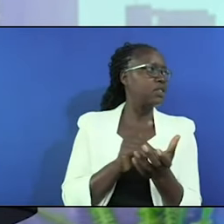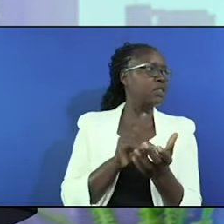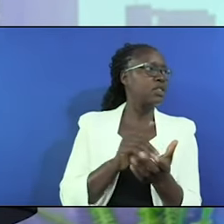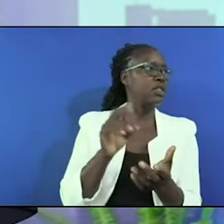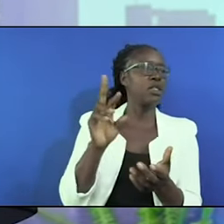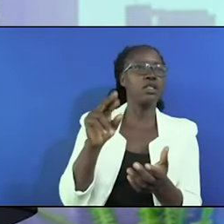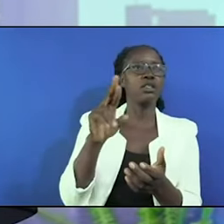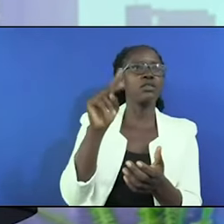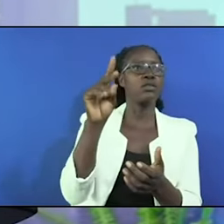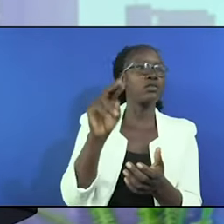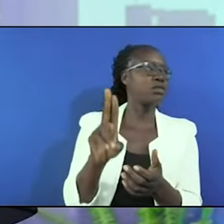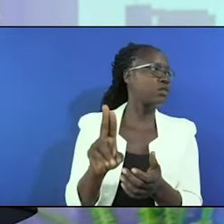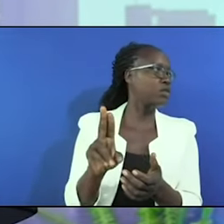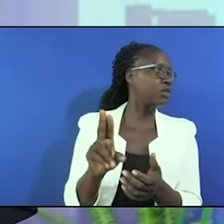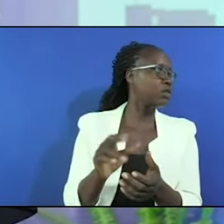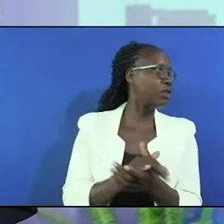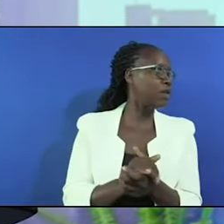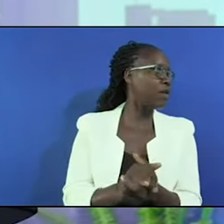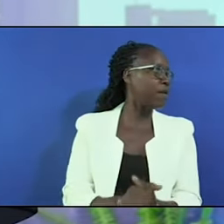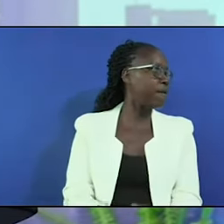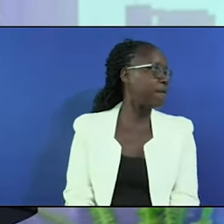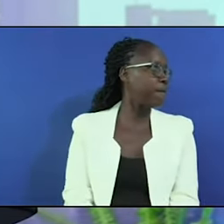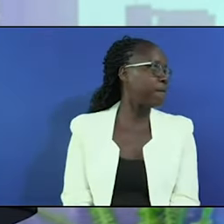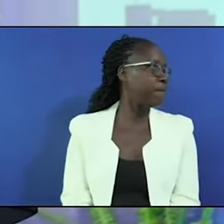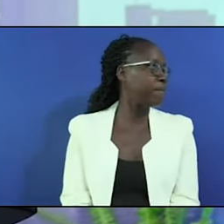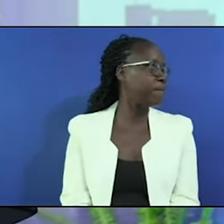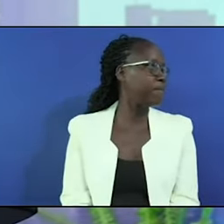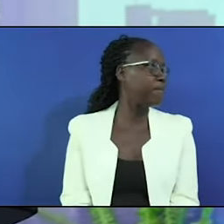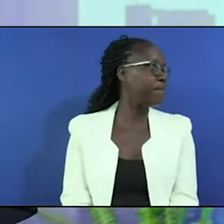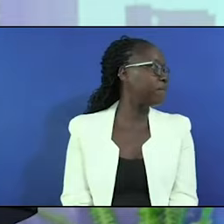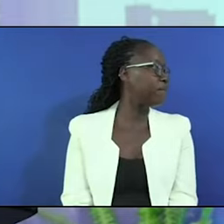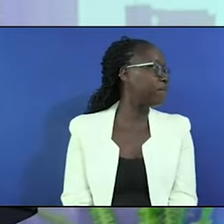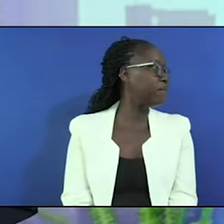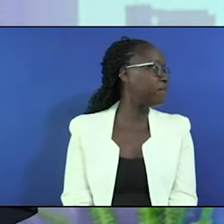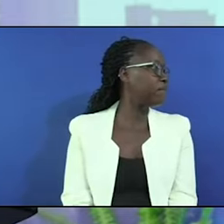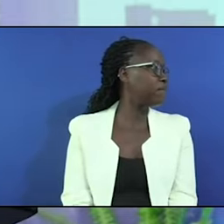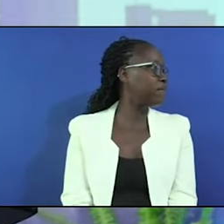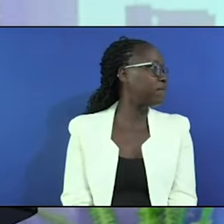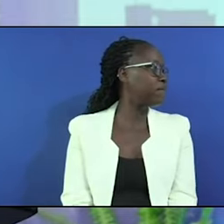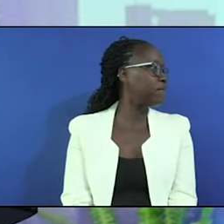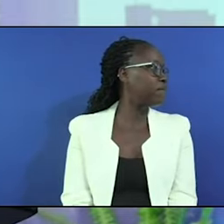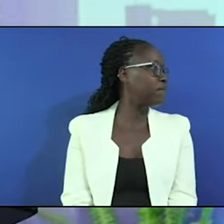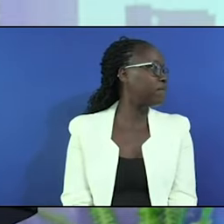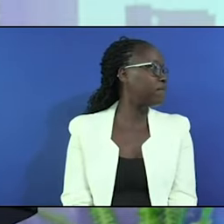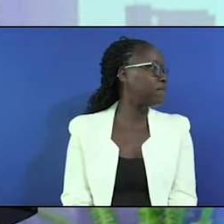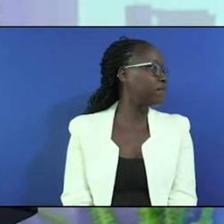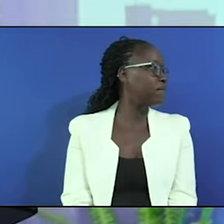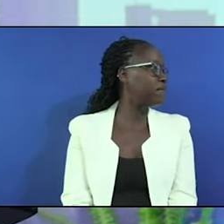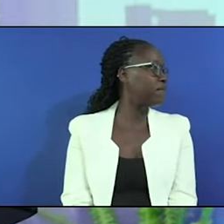I'm sure. Is it? No, she's not the one. She's not the one. Who's that?